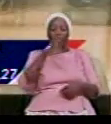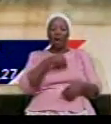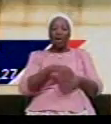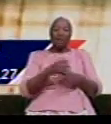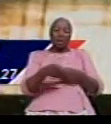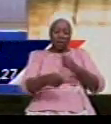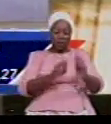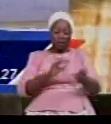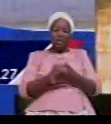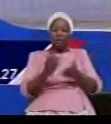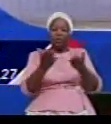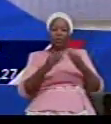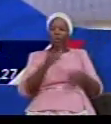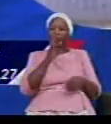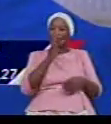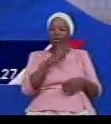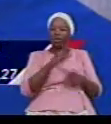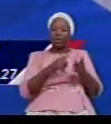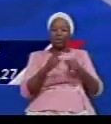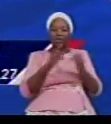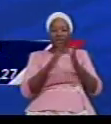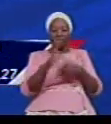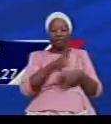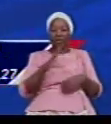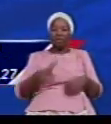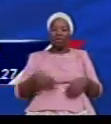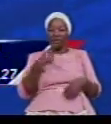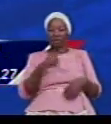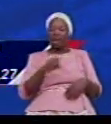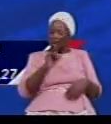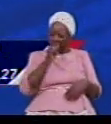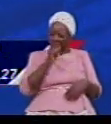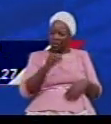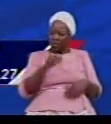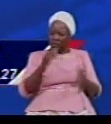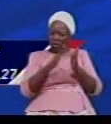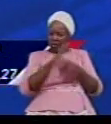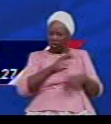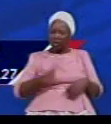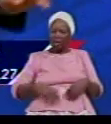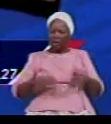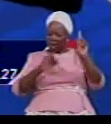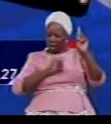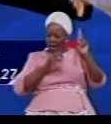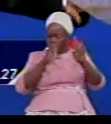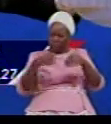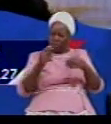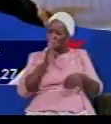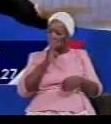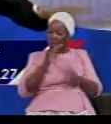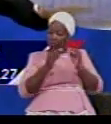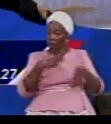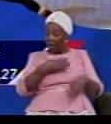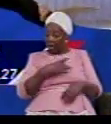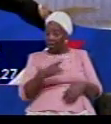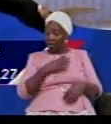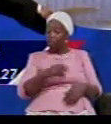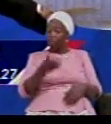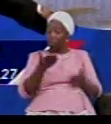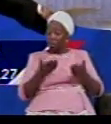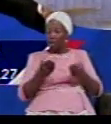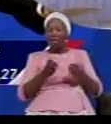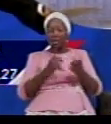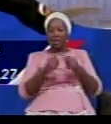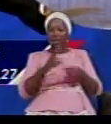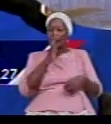wanted water. And Jesus said, I'm going to give you water if you want, if you like, if you ask. The water that is not